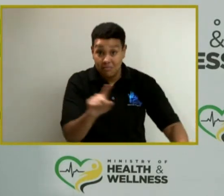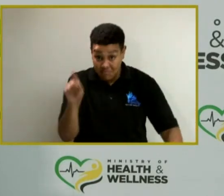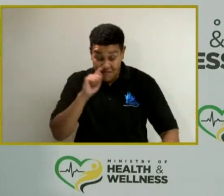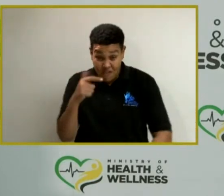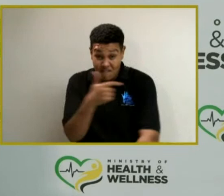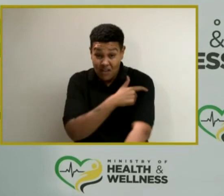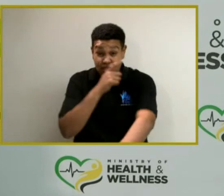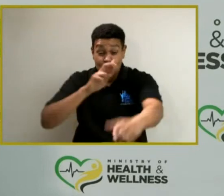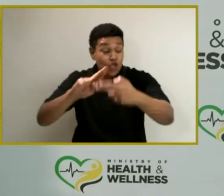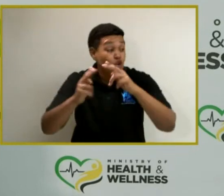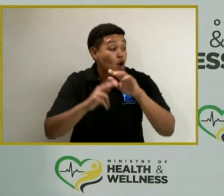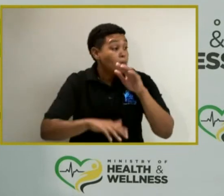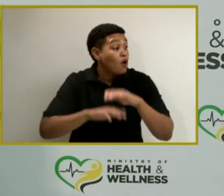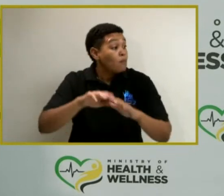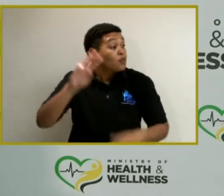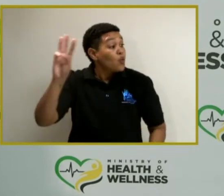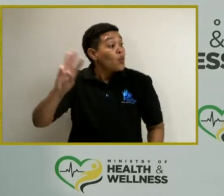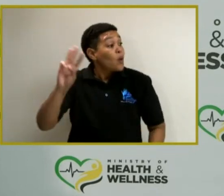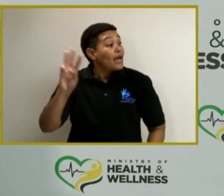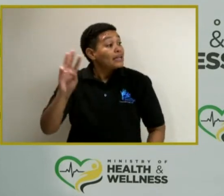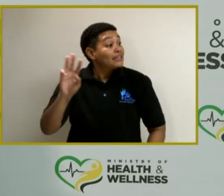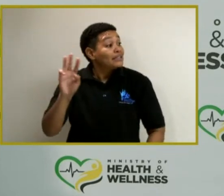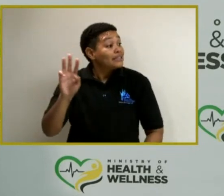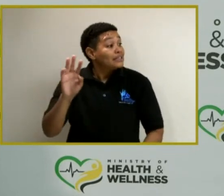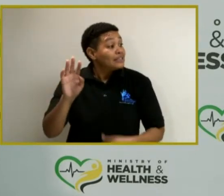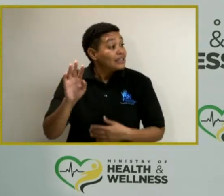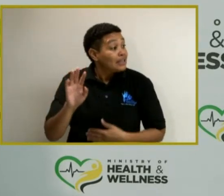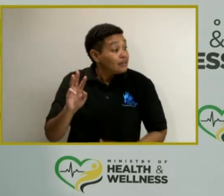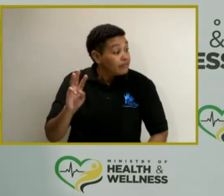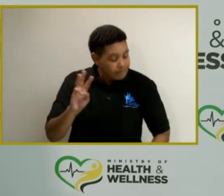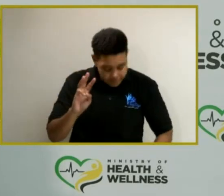the numbers up to Wednesday, and